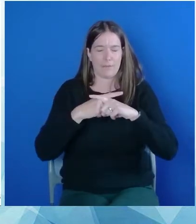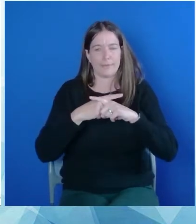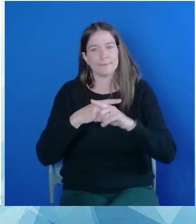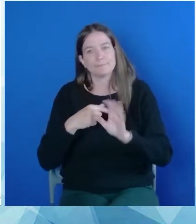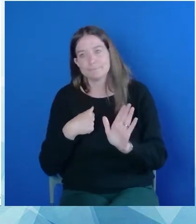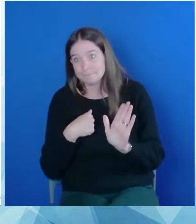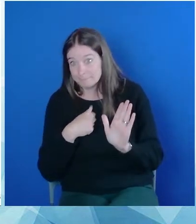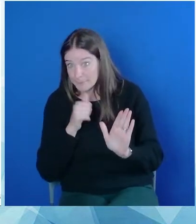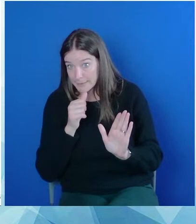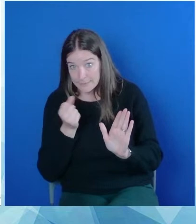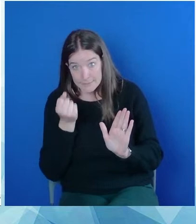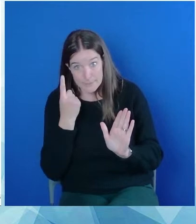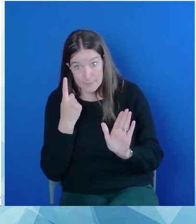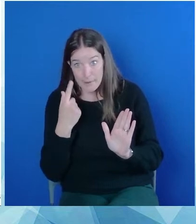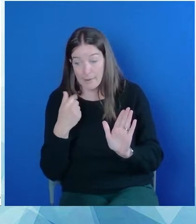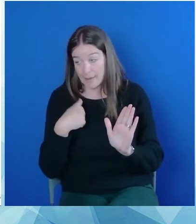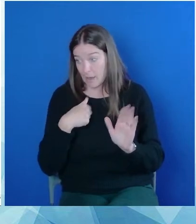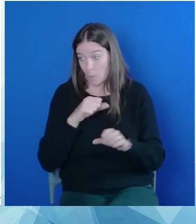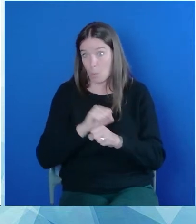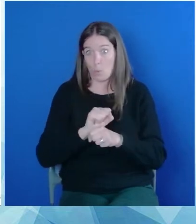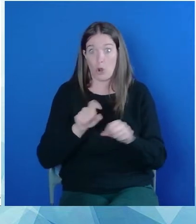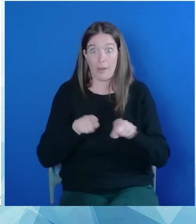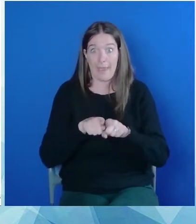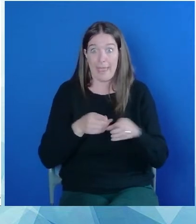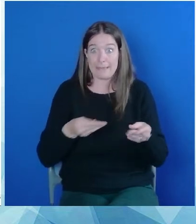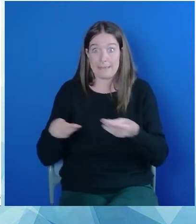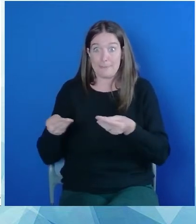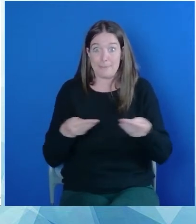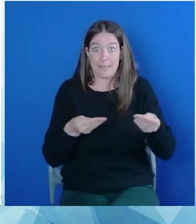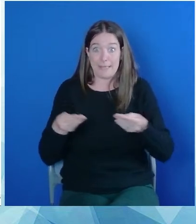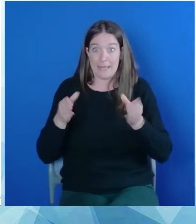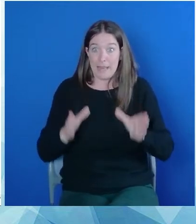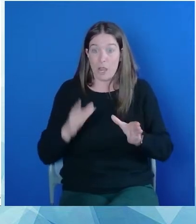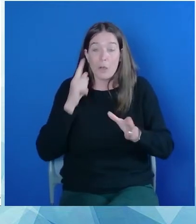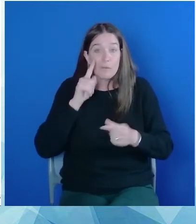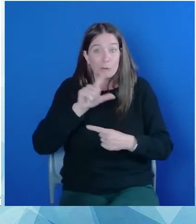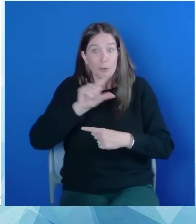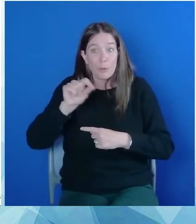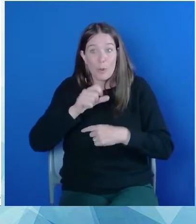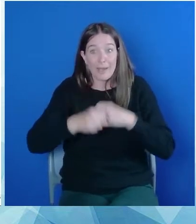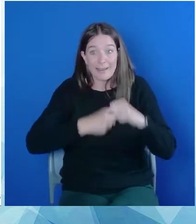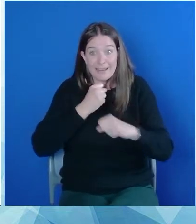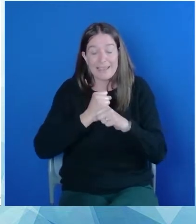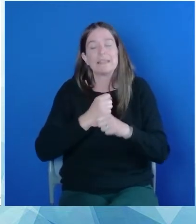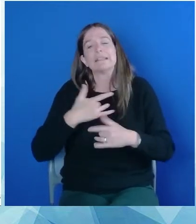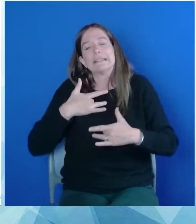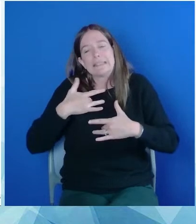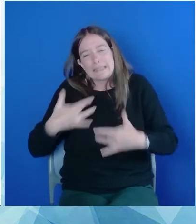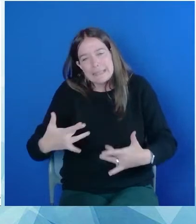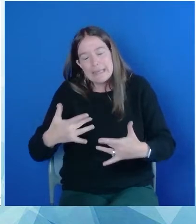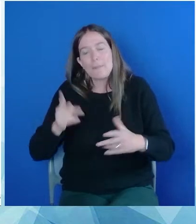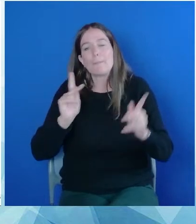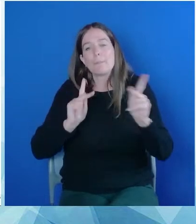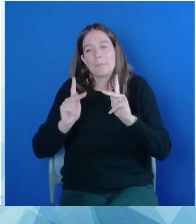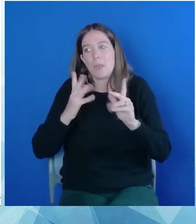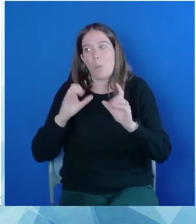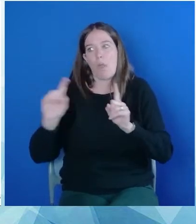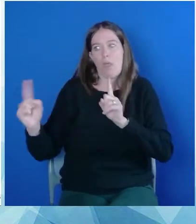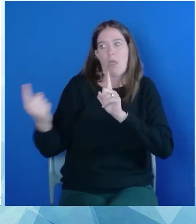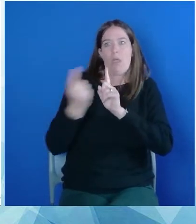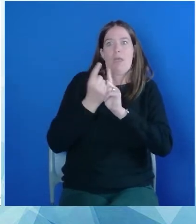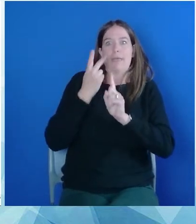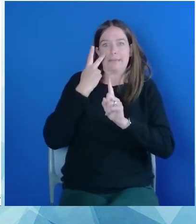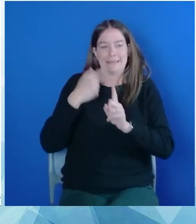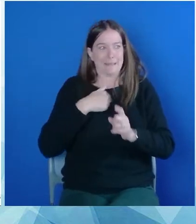for 20 years, and generally when people come to see me, it's some interpersonal issue that they're having with another individual, so that